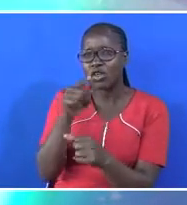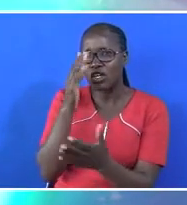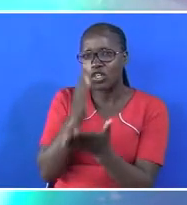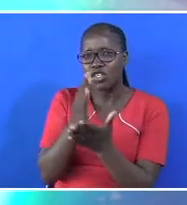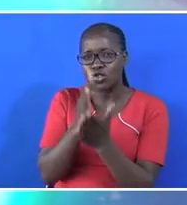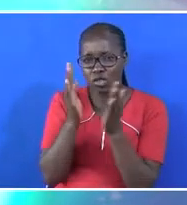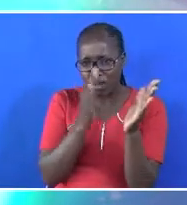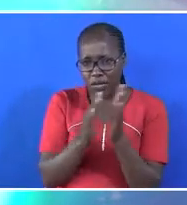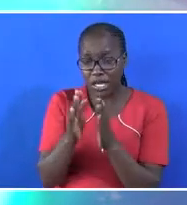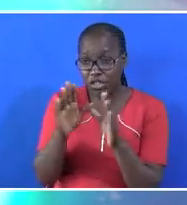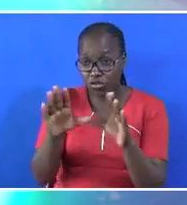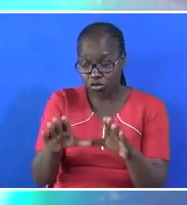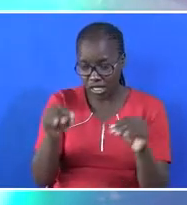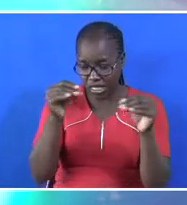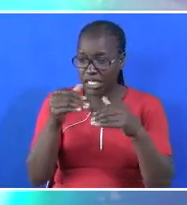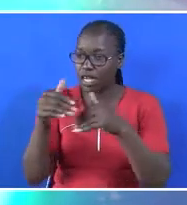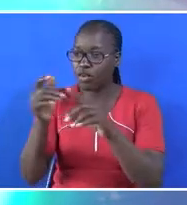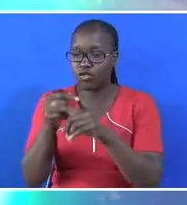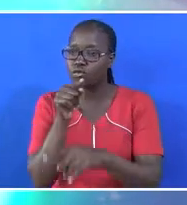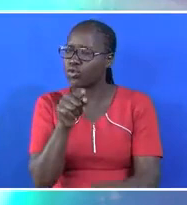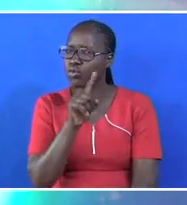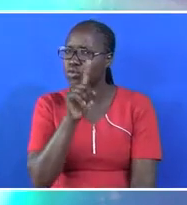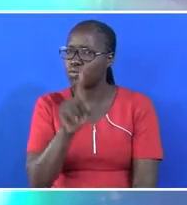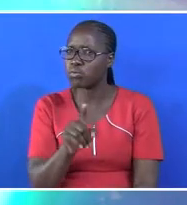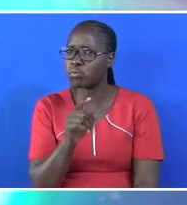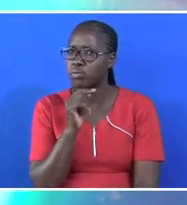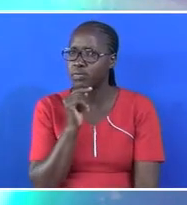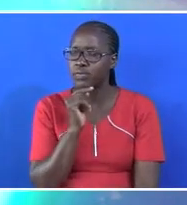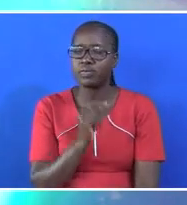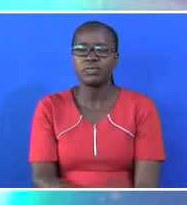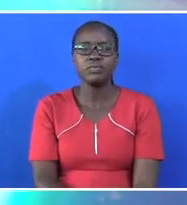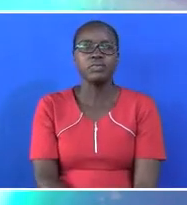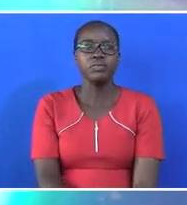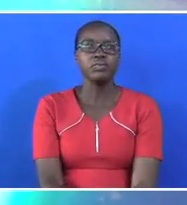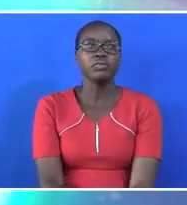their plan to take it away from you?